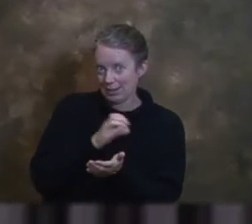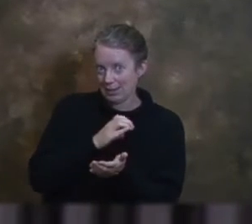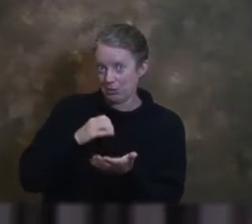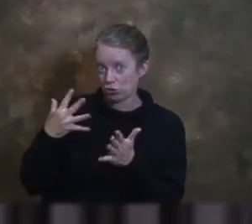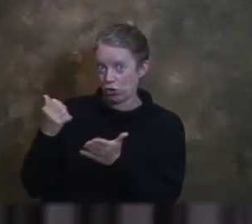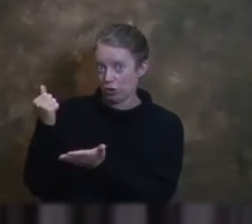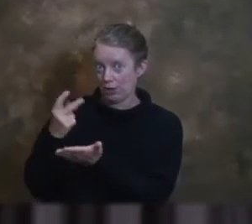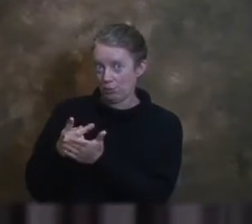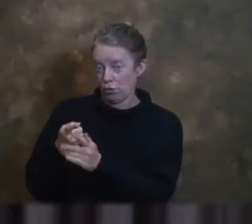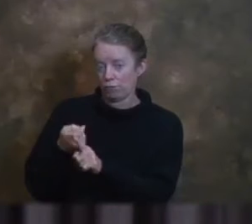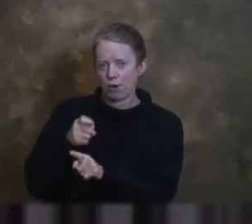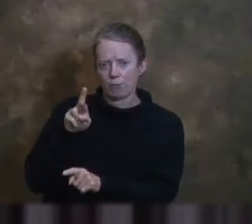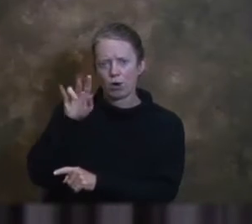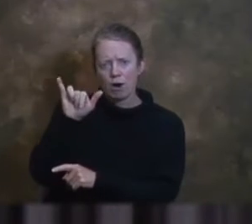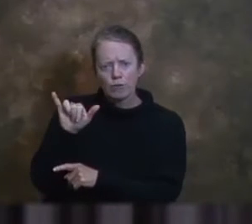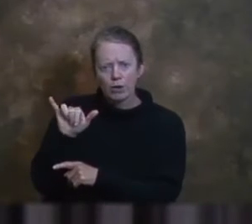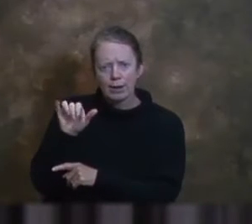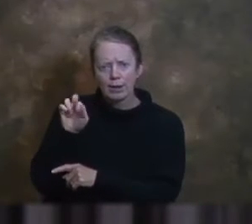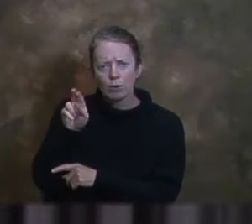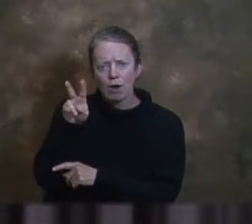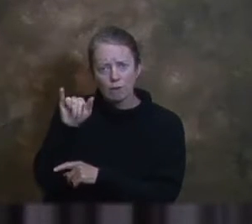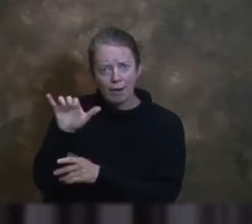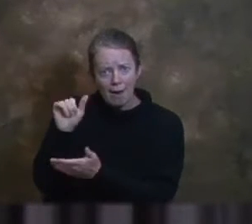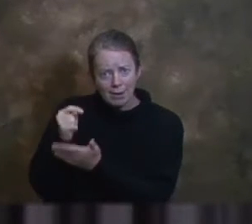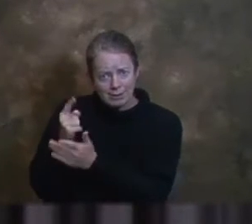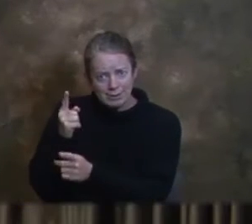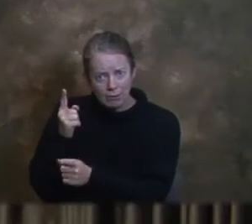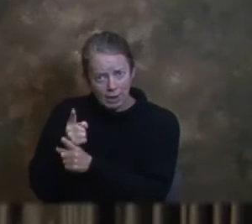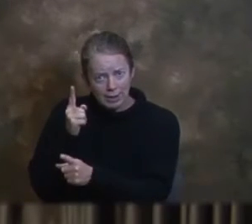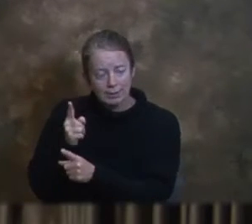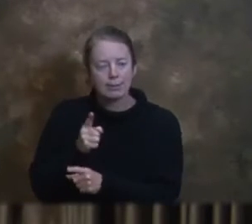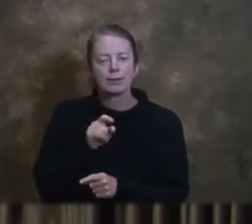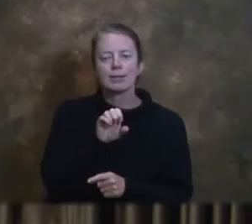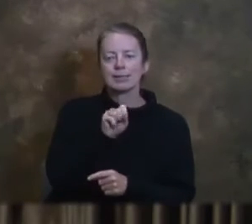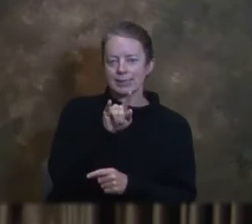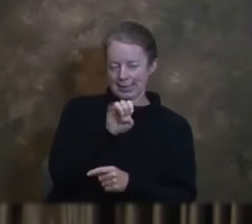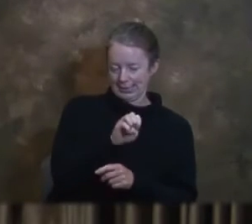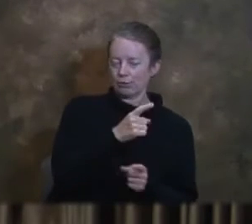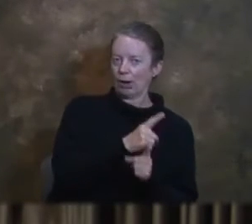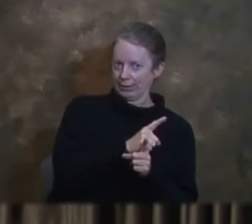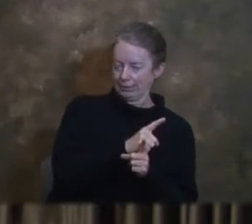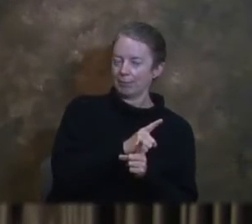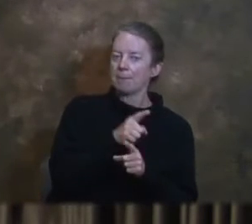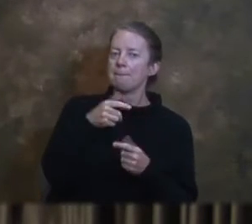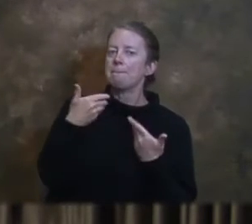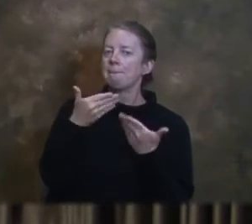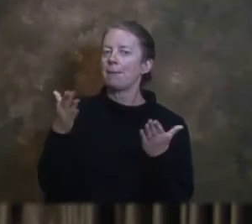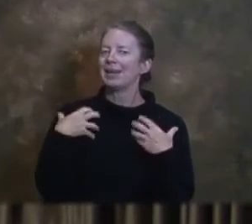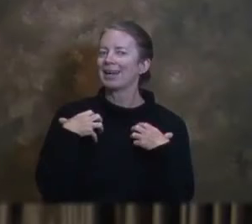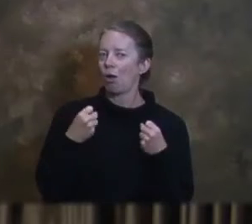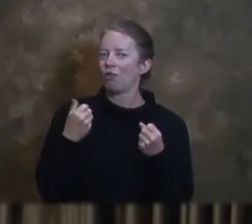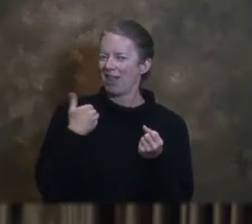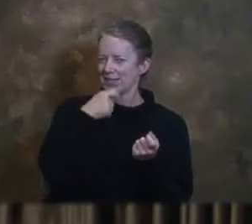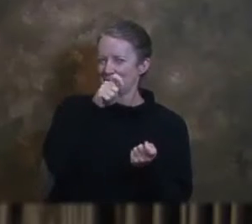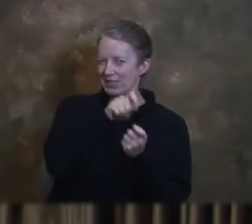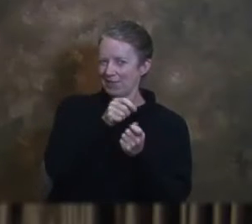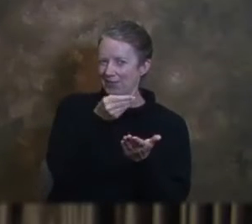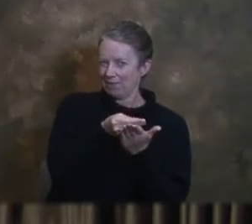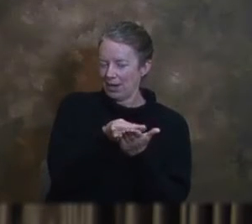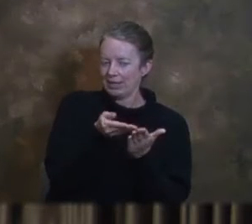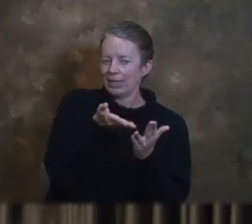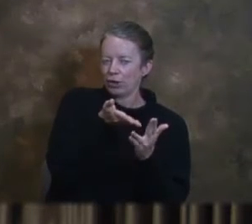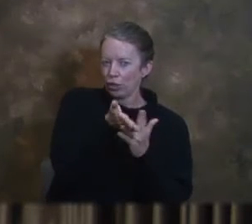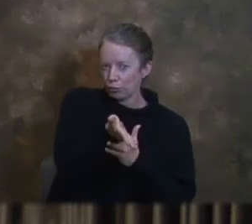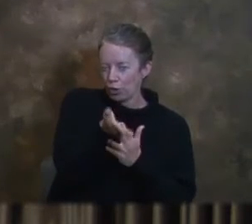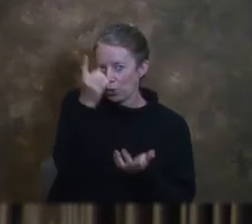approved from the Recovery Act funding. Am I hearing you correctly? That's correct. Okay, Right just now, wanna make sure. Public Health has specific funding through this agreement